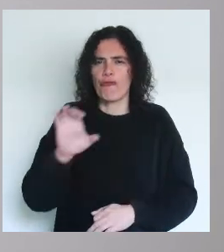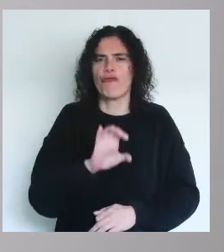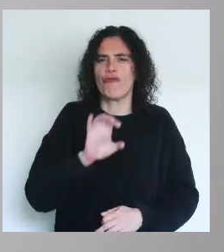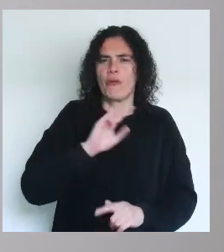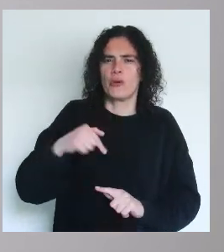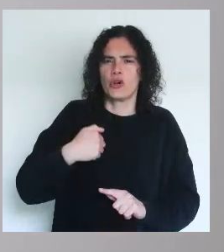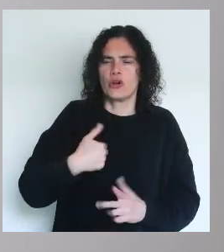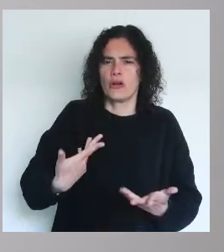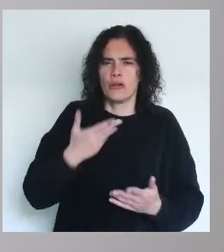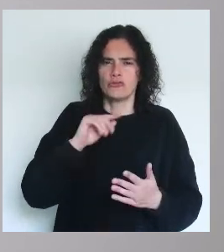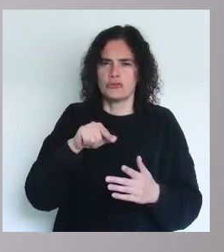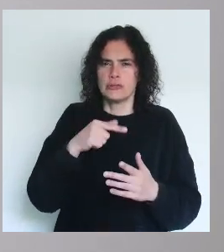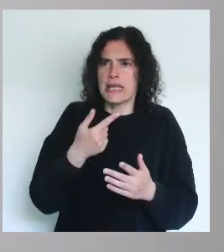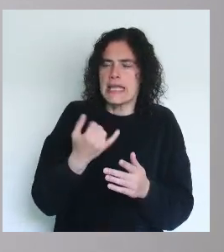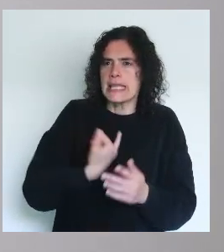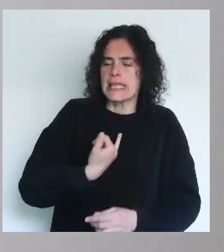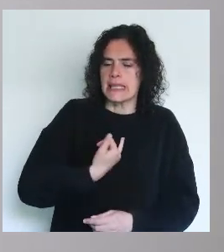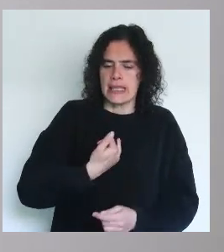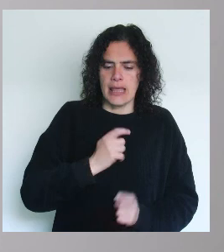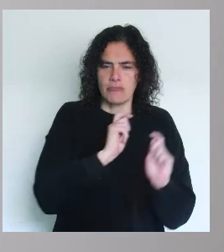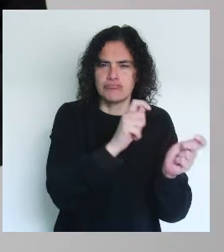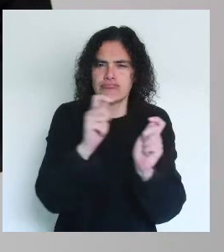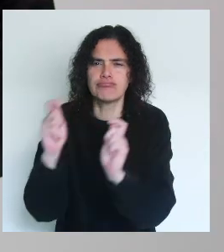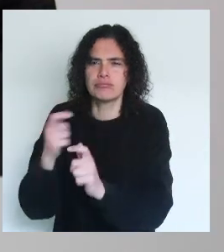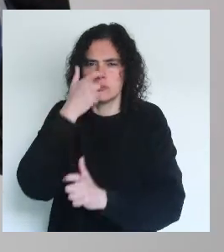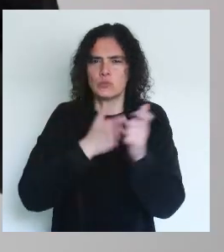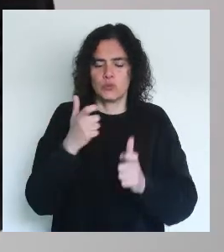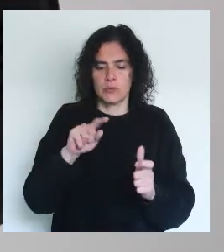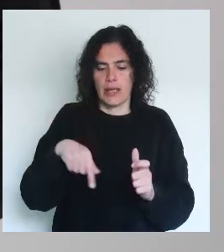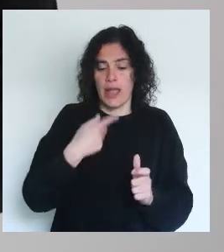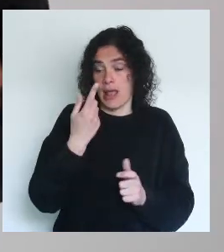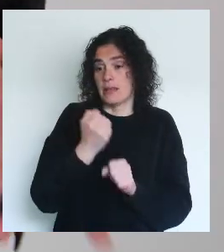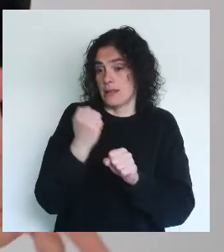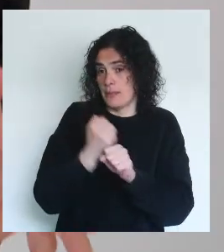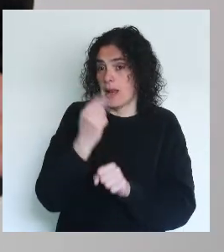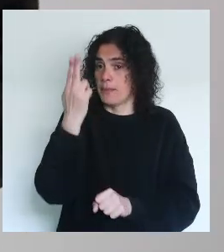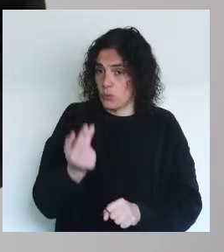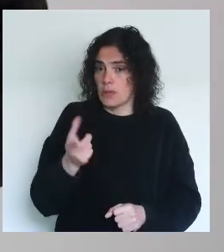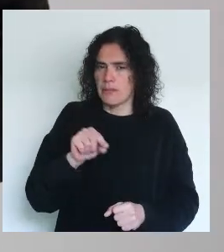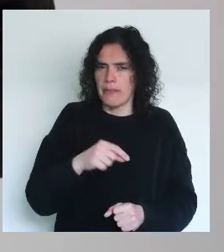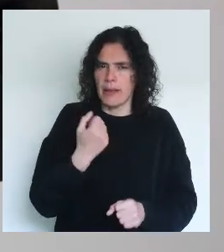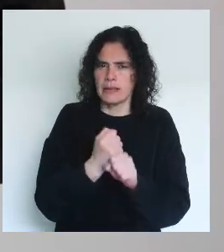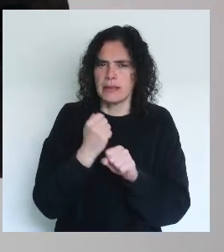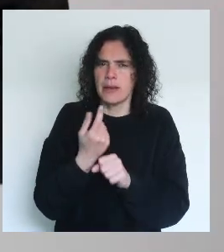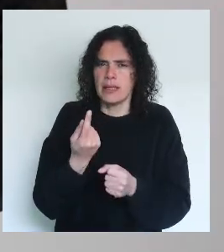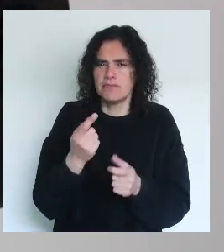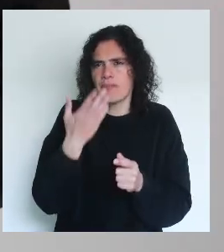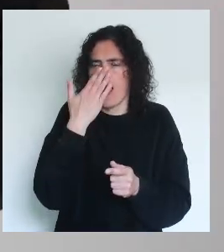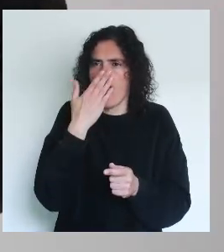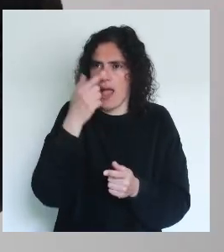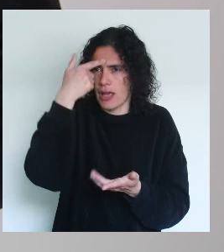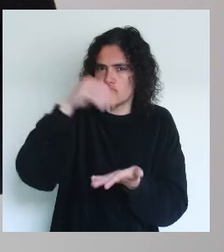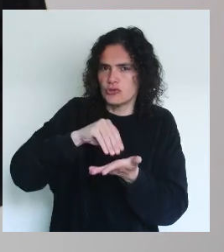way we almost project identity on people. She works as a painter, but she works a little bit like a